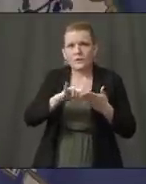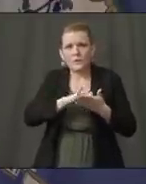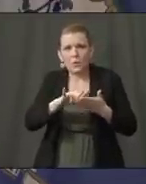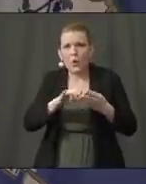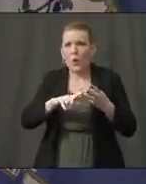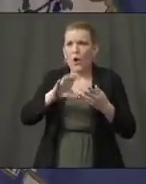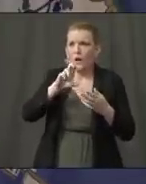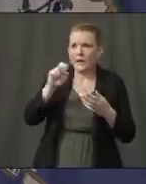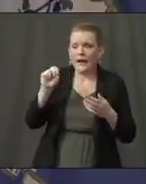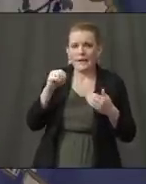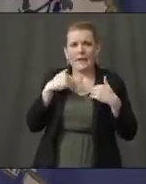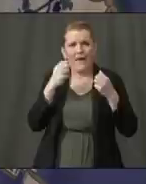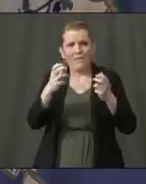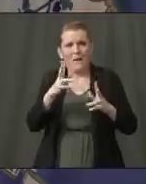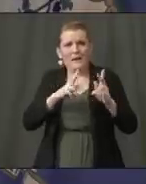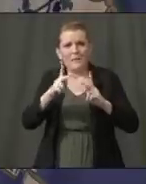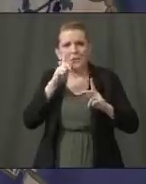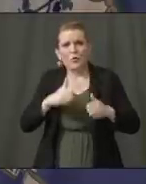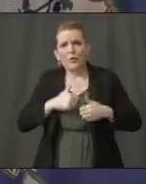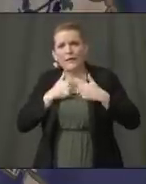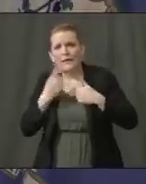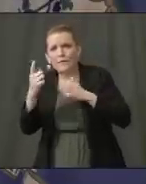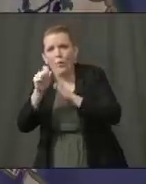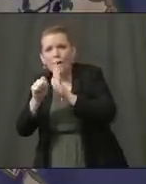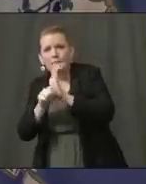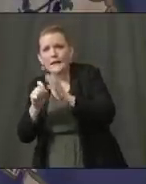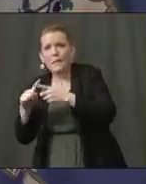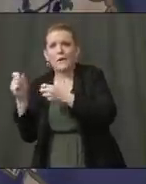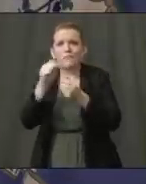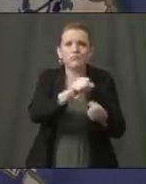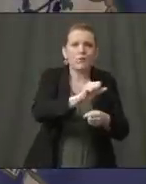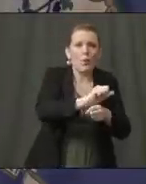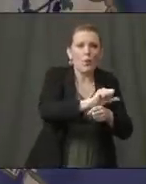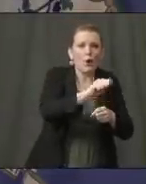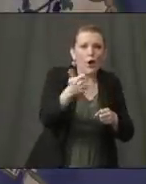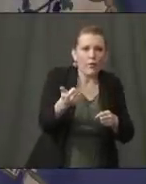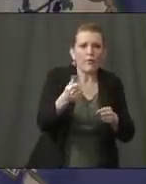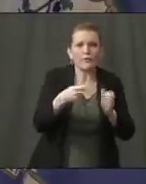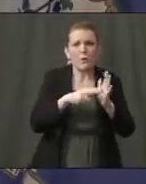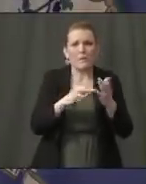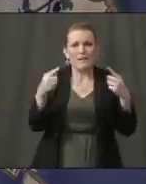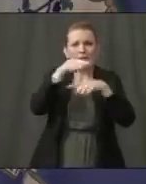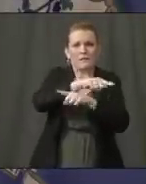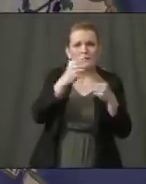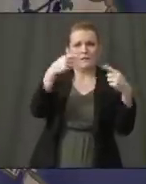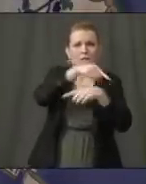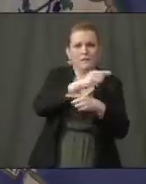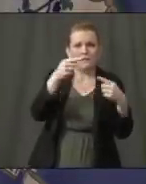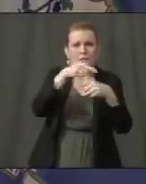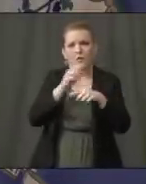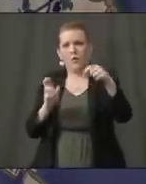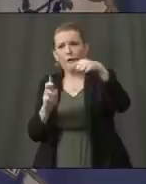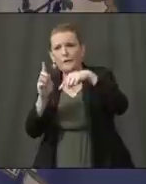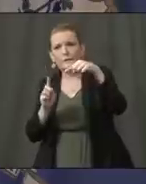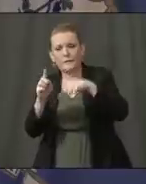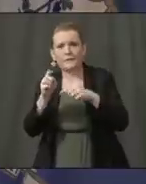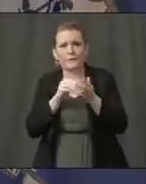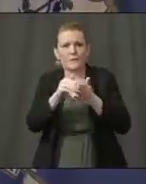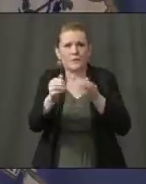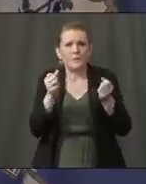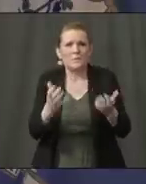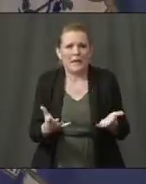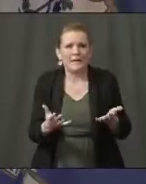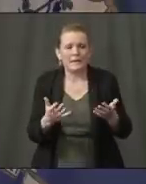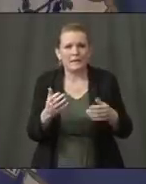line, and all of his infections are in the greater New York City area as well. And for Cuomo, they're all moving out